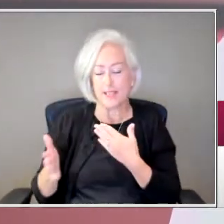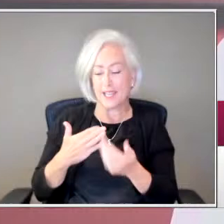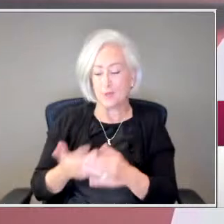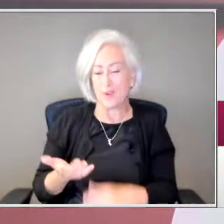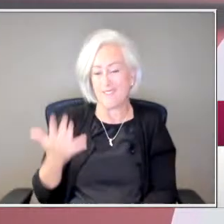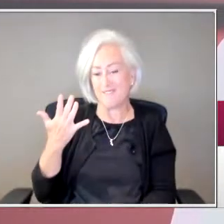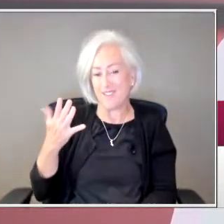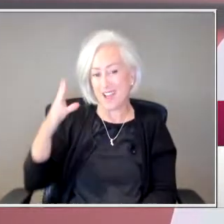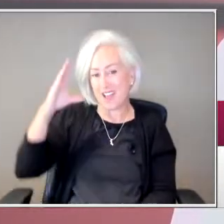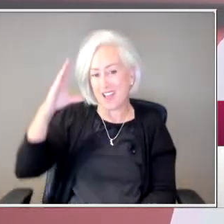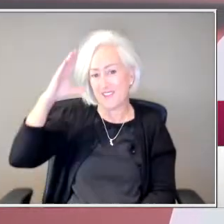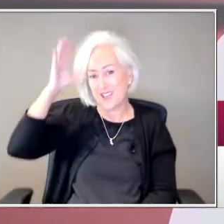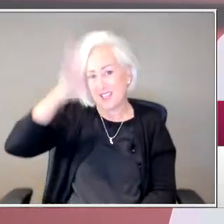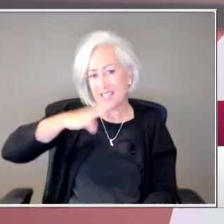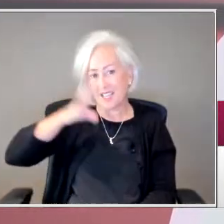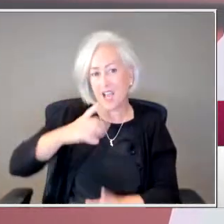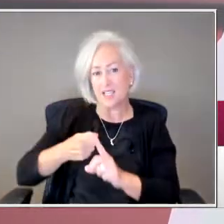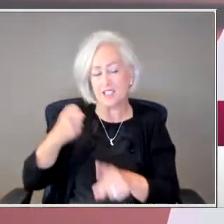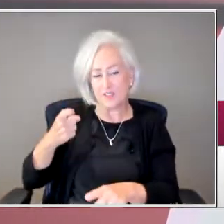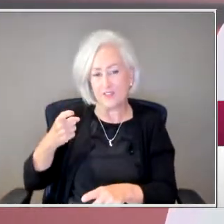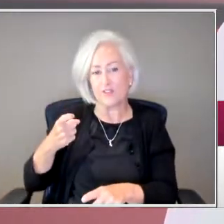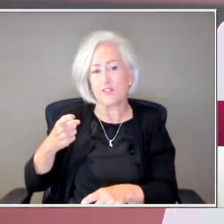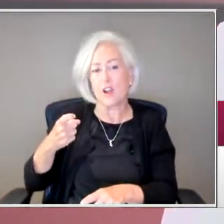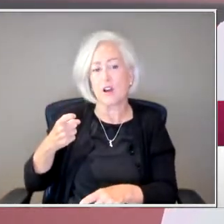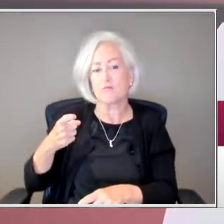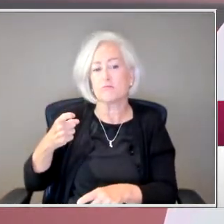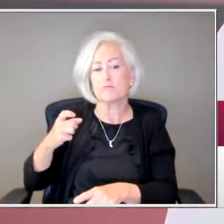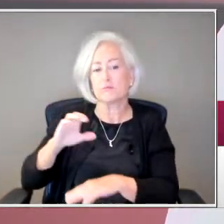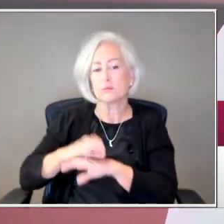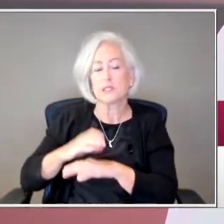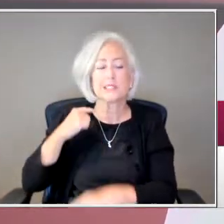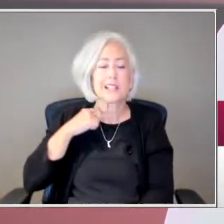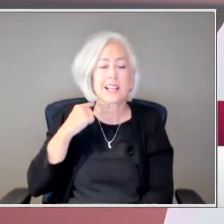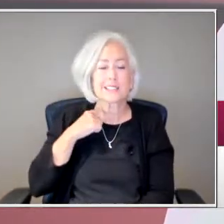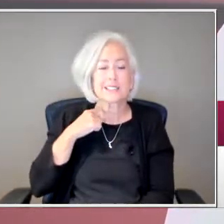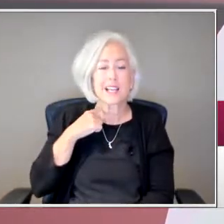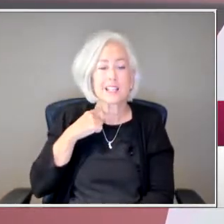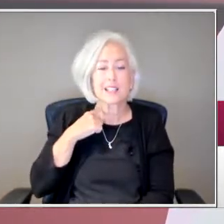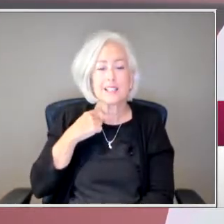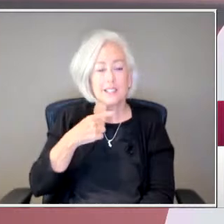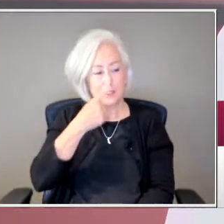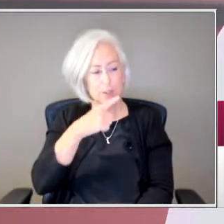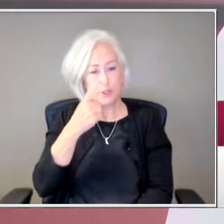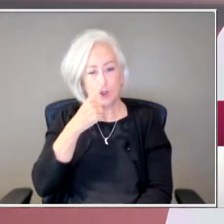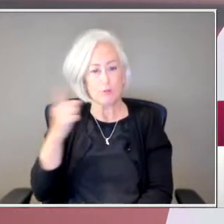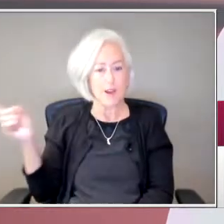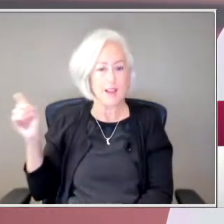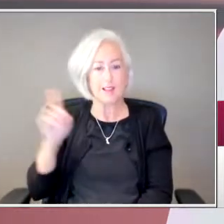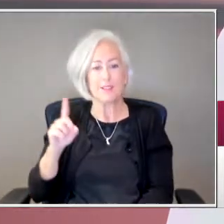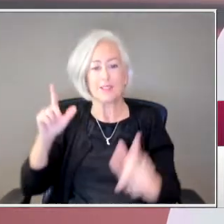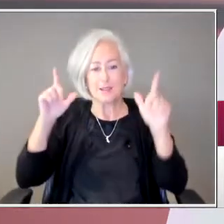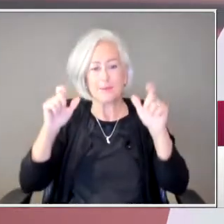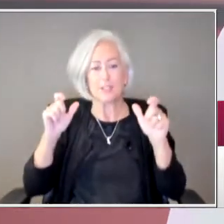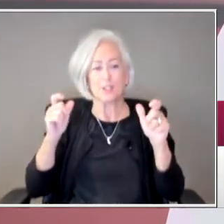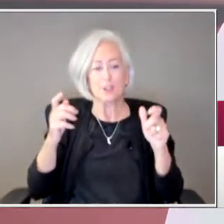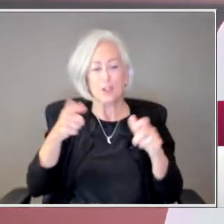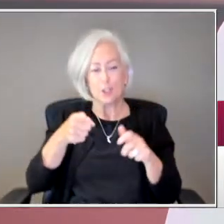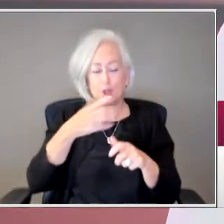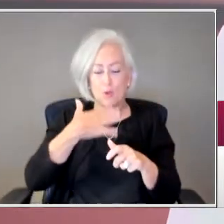from UK. They said, "Hey, let us take our picture with you. You're older than our parents. We can't believe you're up